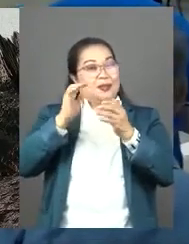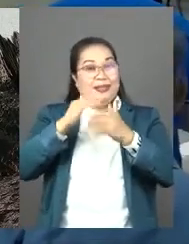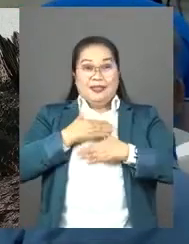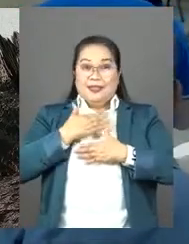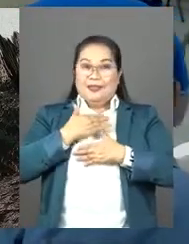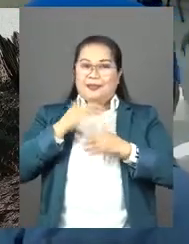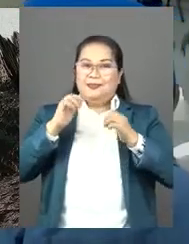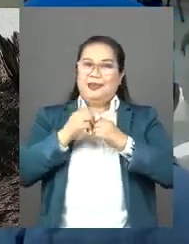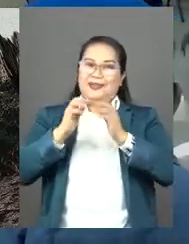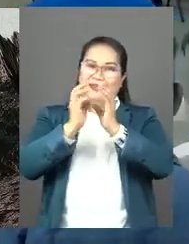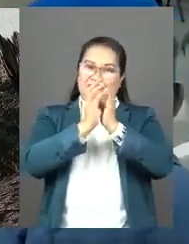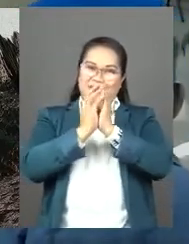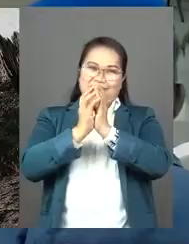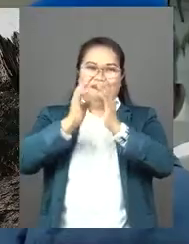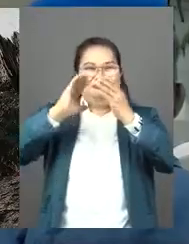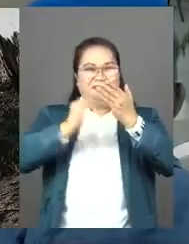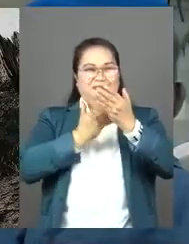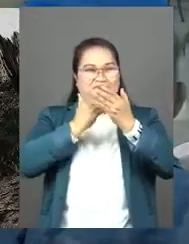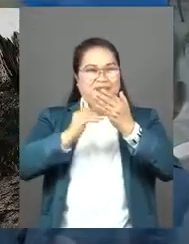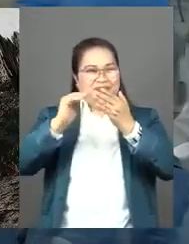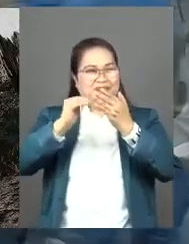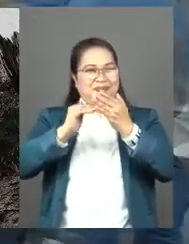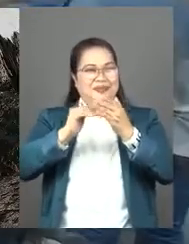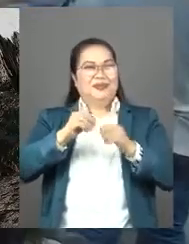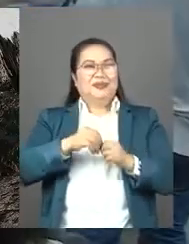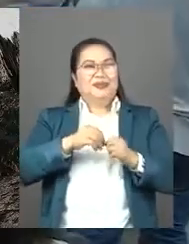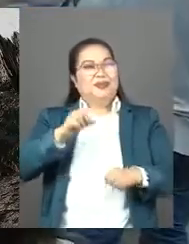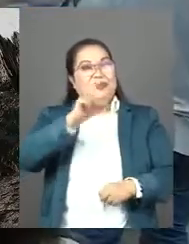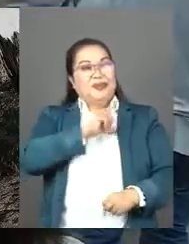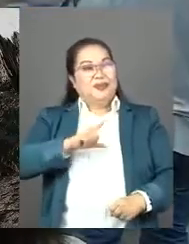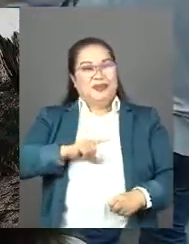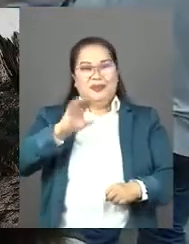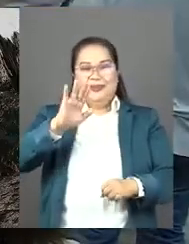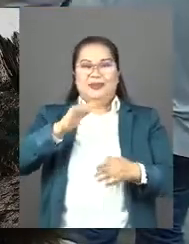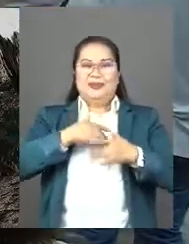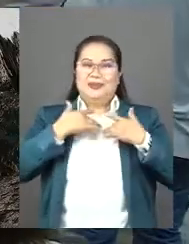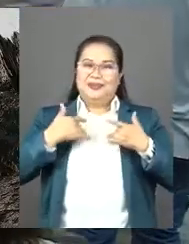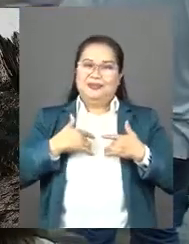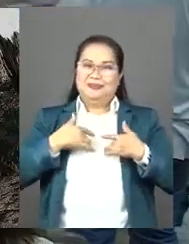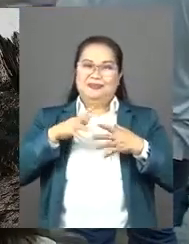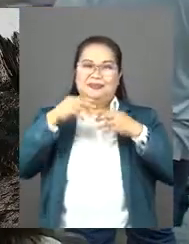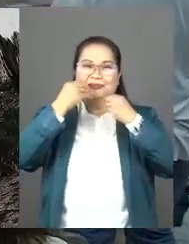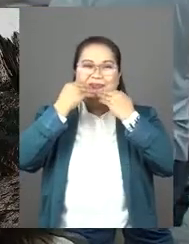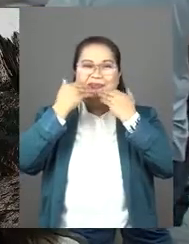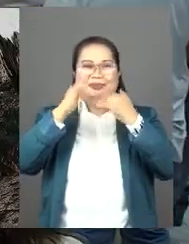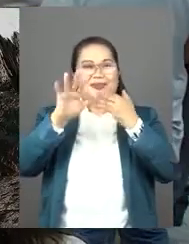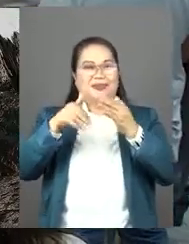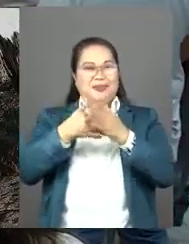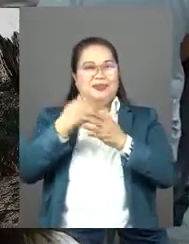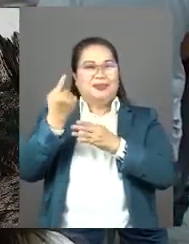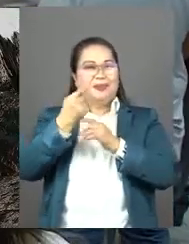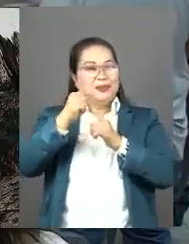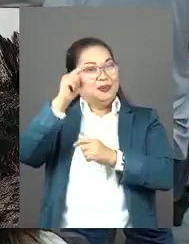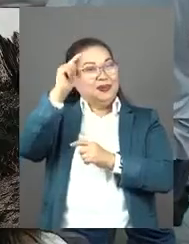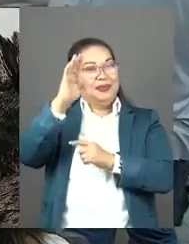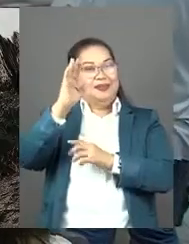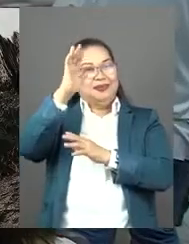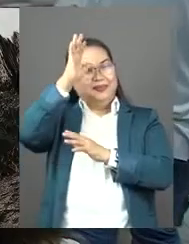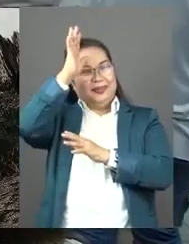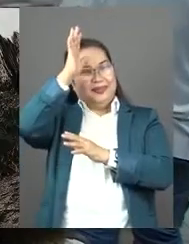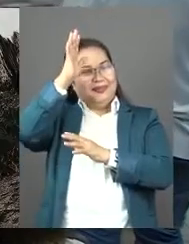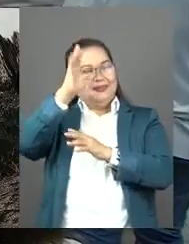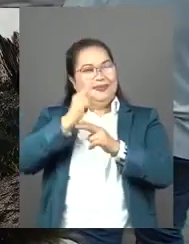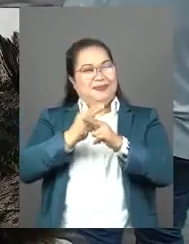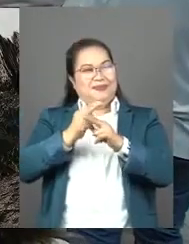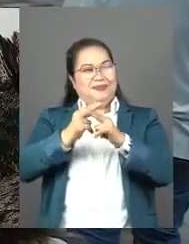making melody to the Lord with your heart, giving thanks always and for everything to God the Father in the name